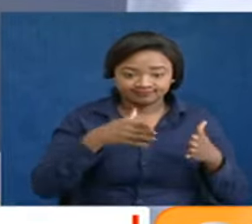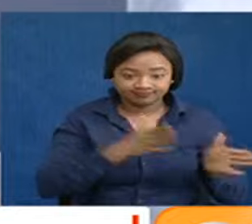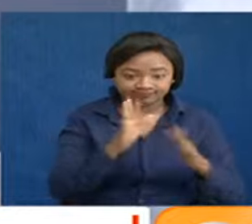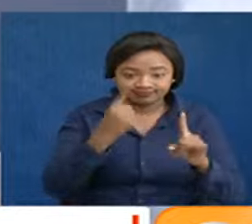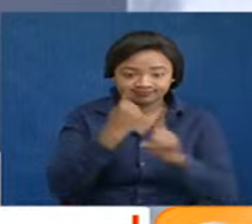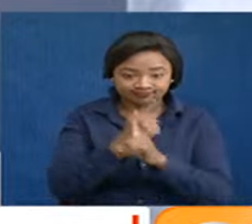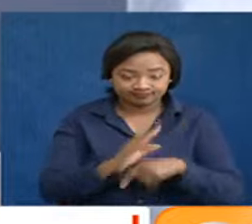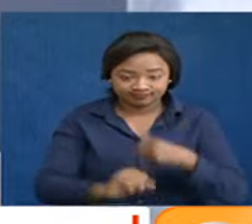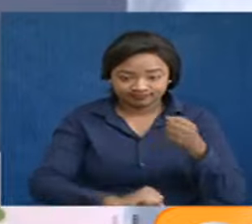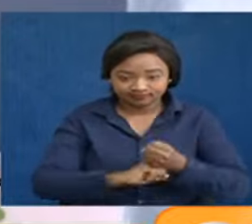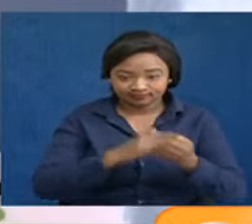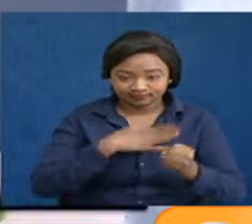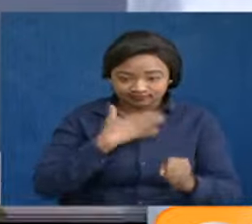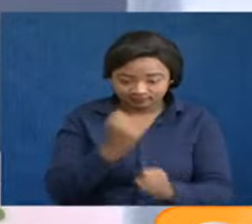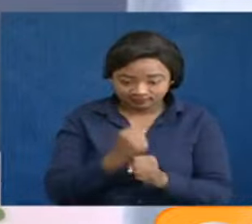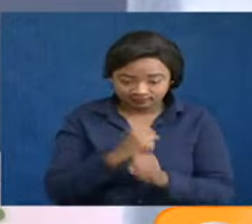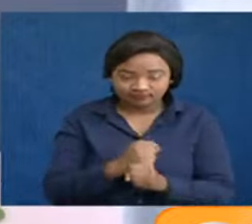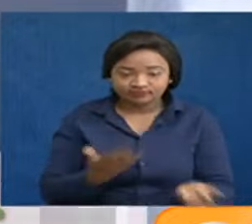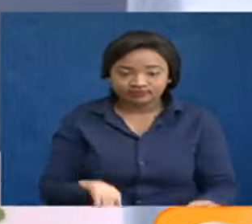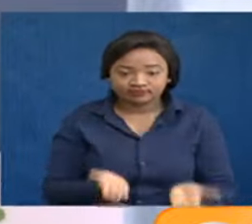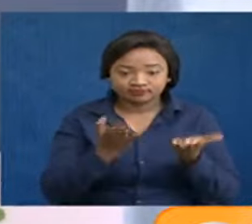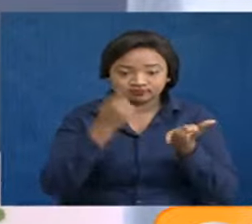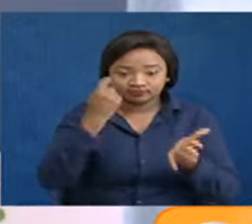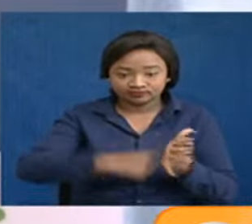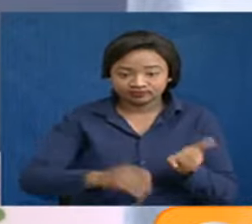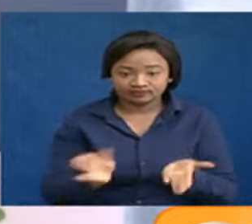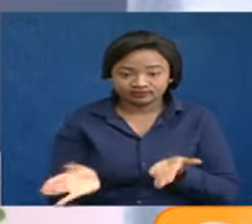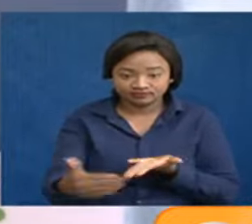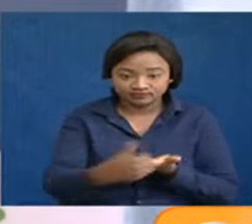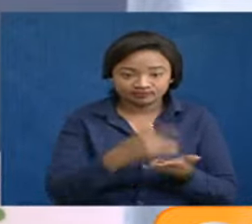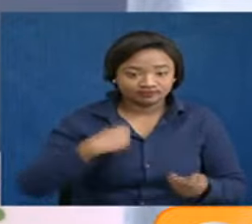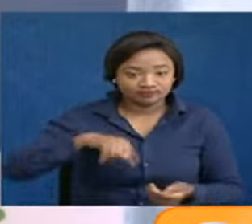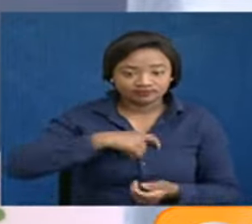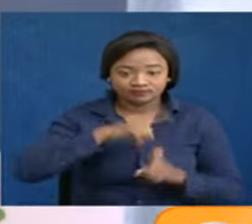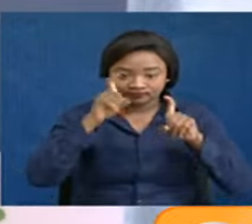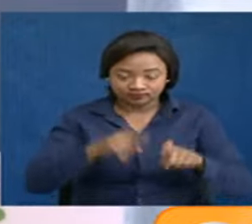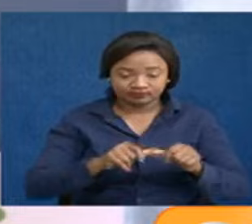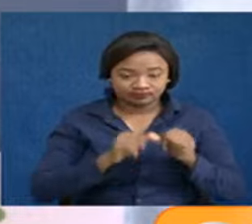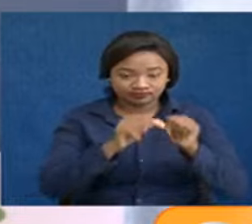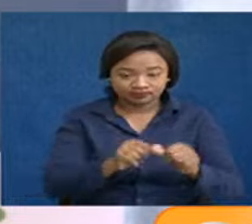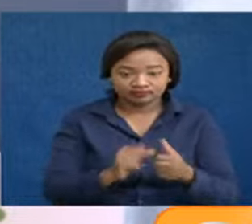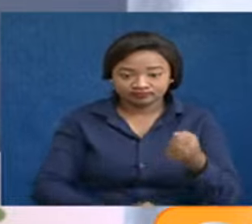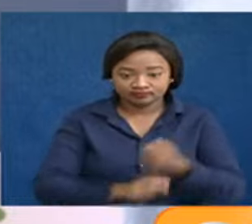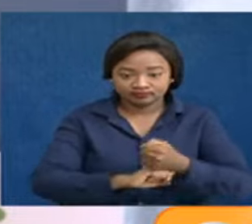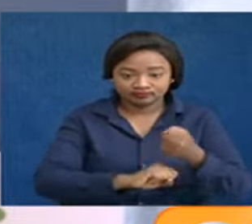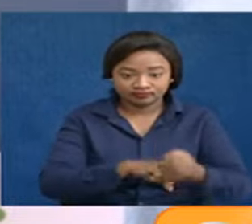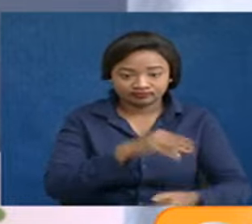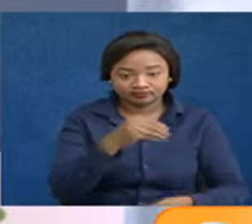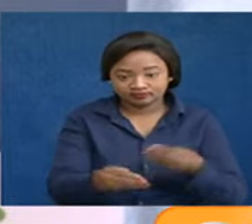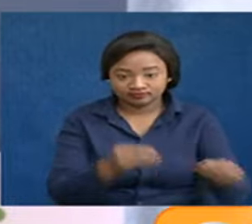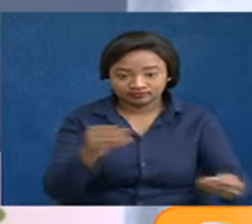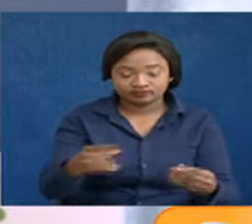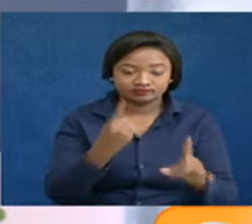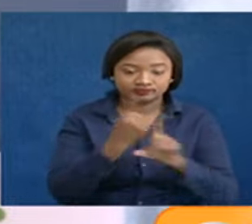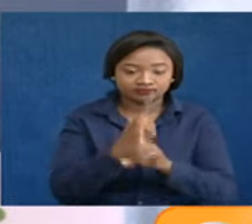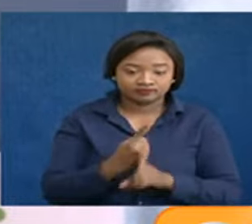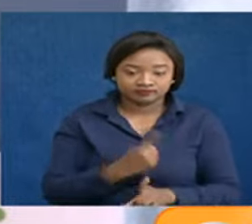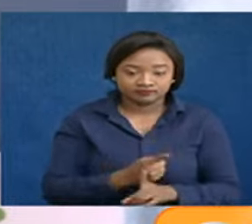capabilities in improving revenue mobilization. We must continue to provide technical support to budding revenue